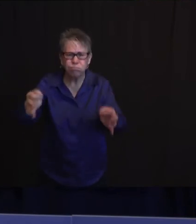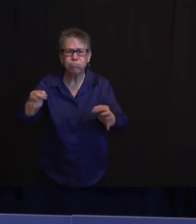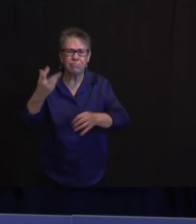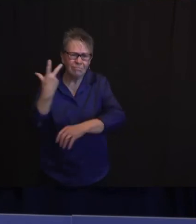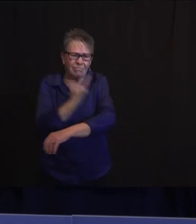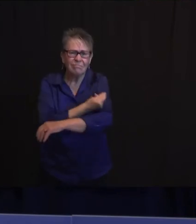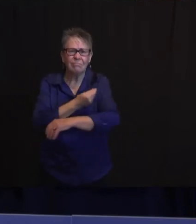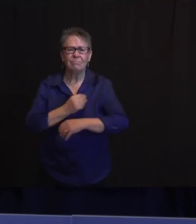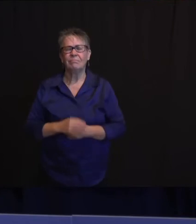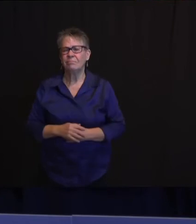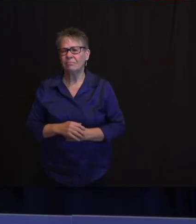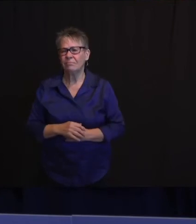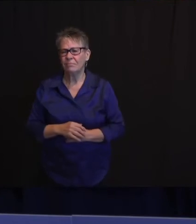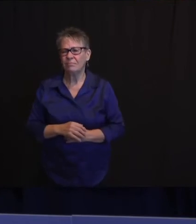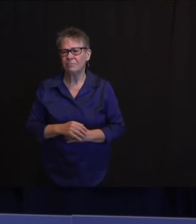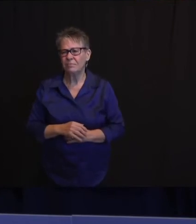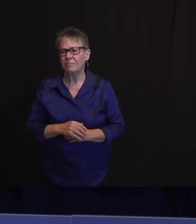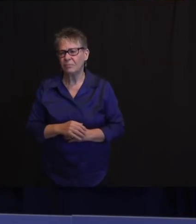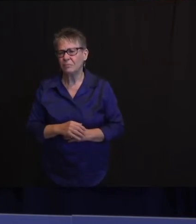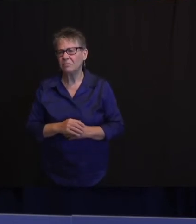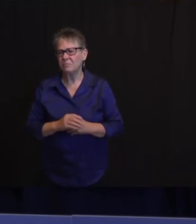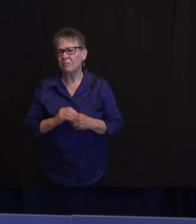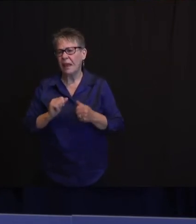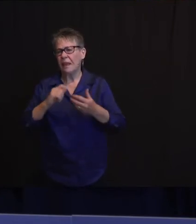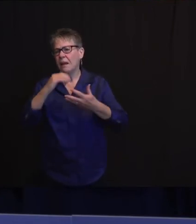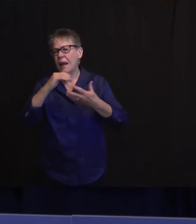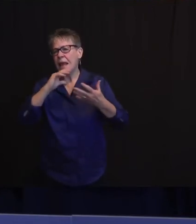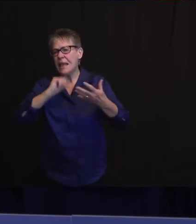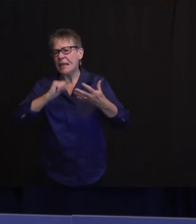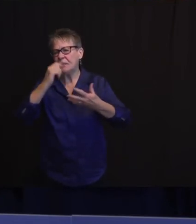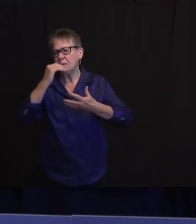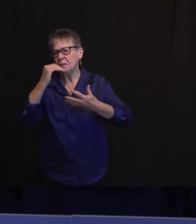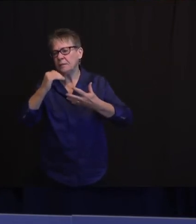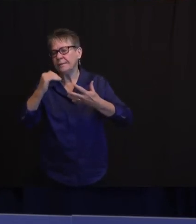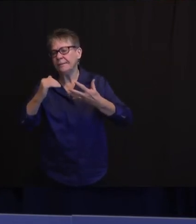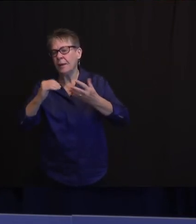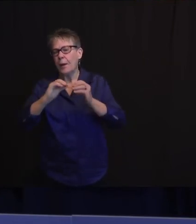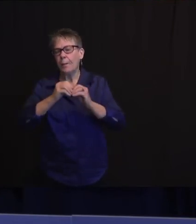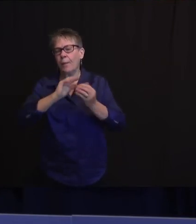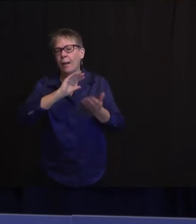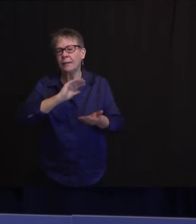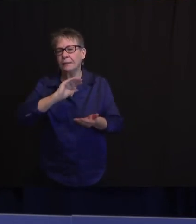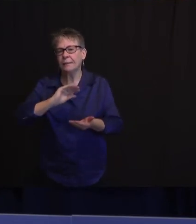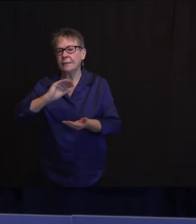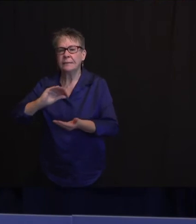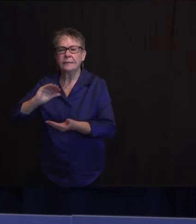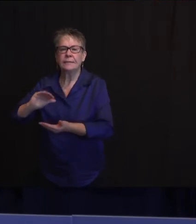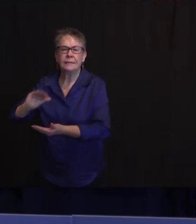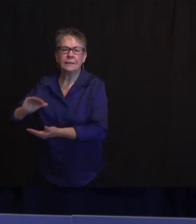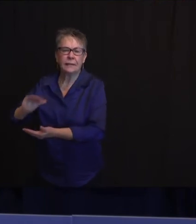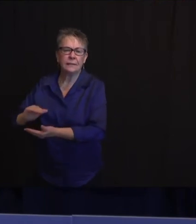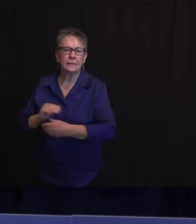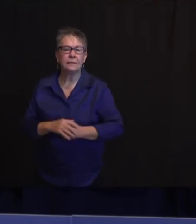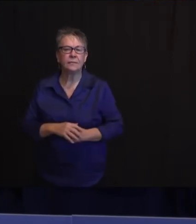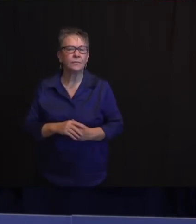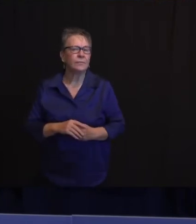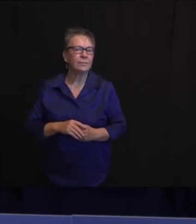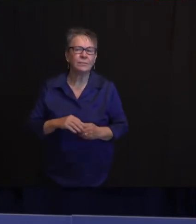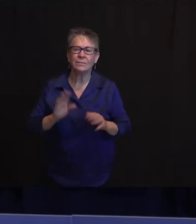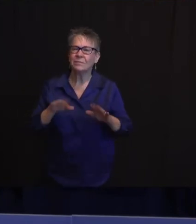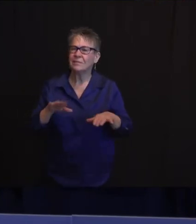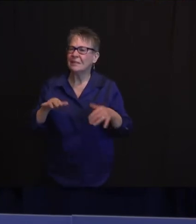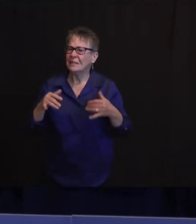to 49, 50%. 30 to 39, 47%. So pretty high percentages